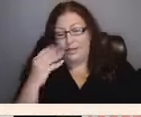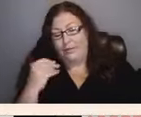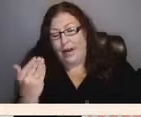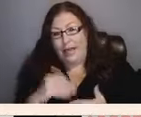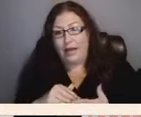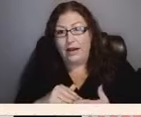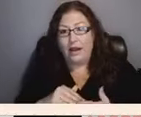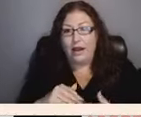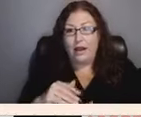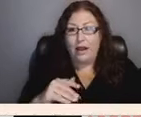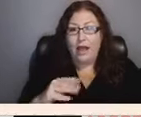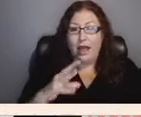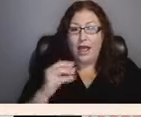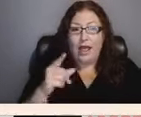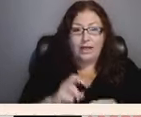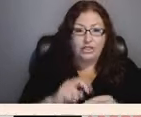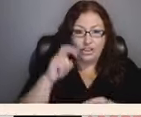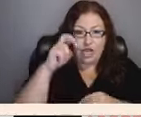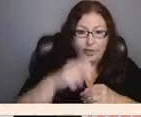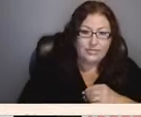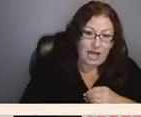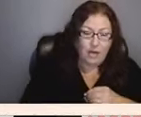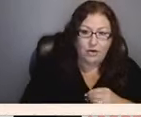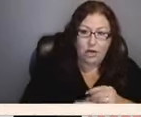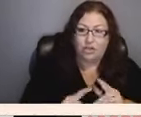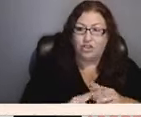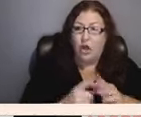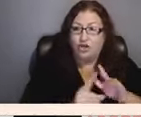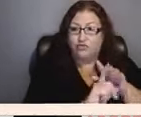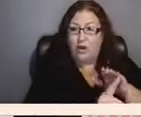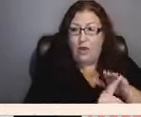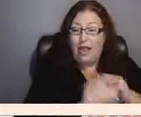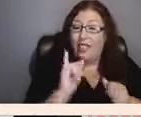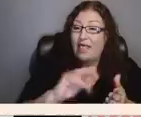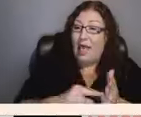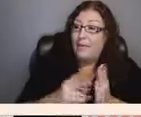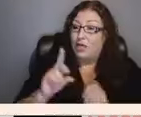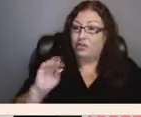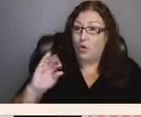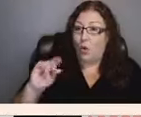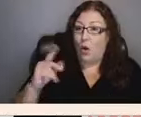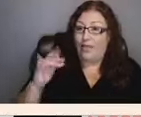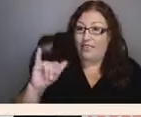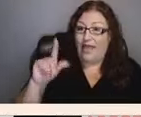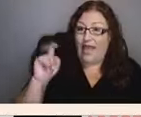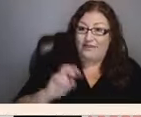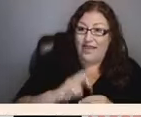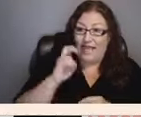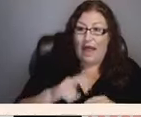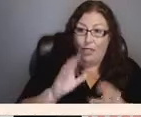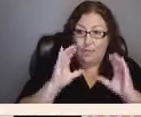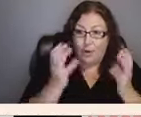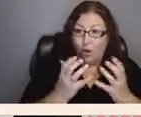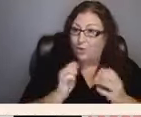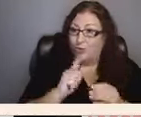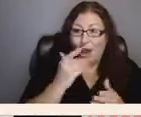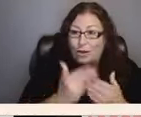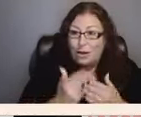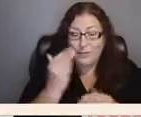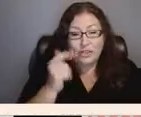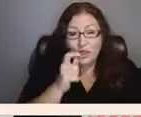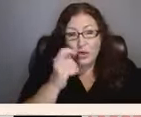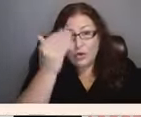of the basket and starts running away, which meant Dorothy had to get out of the balloon. And it was all good because who knew if that